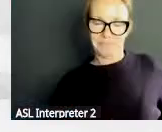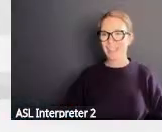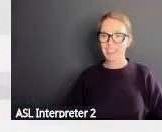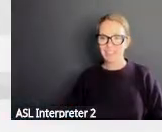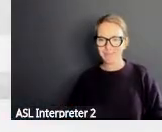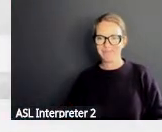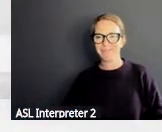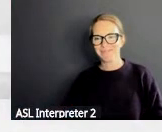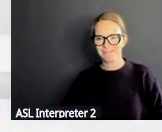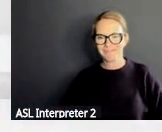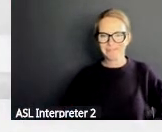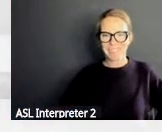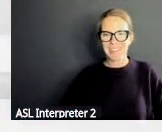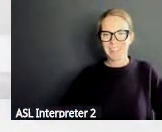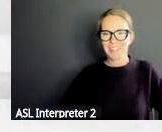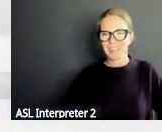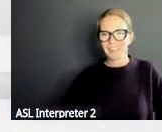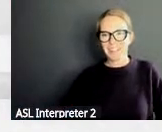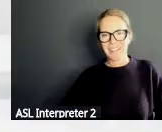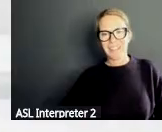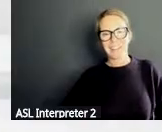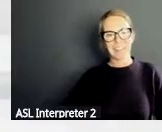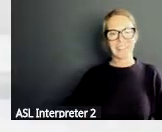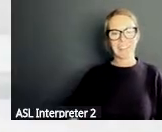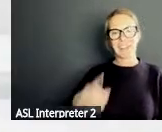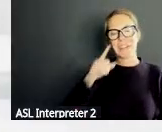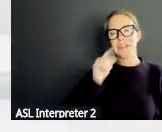854-811-7665. And the password is